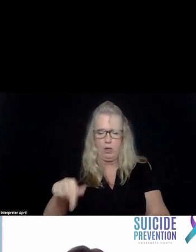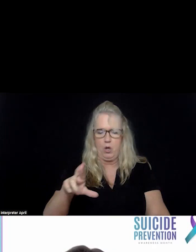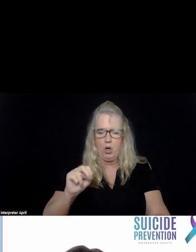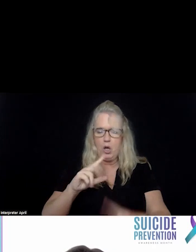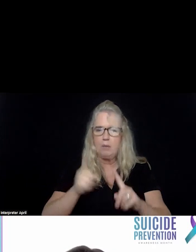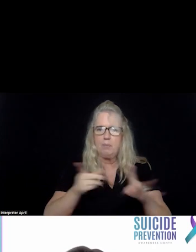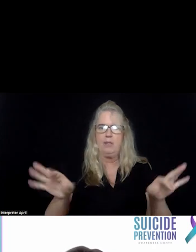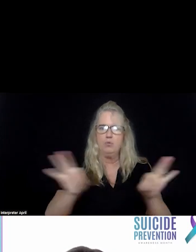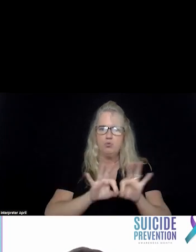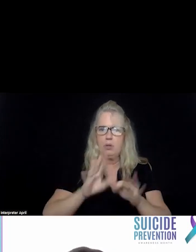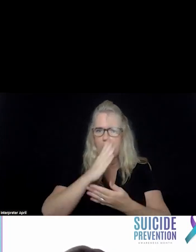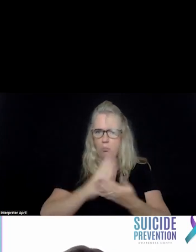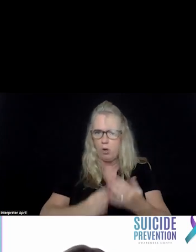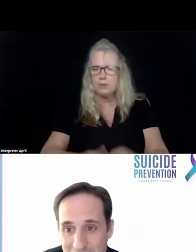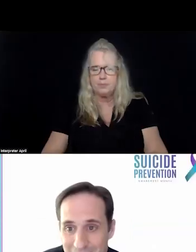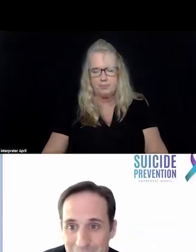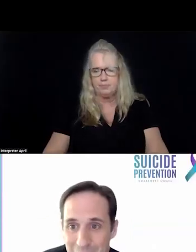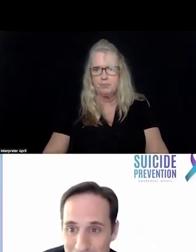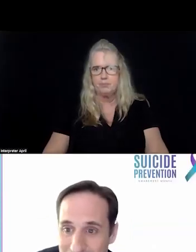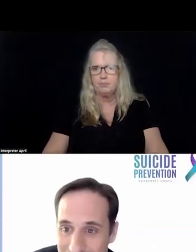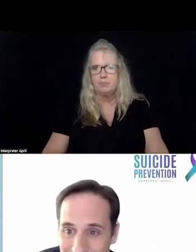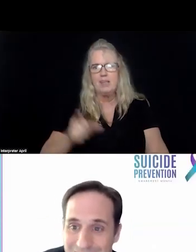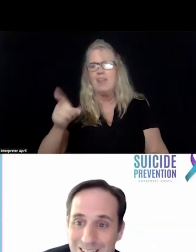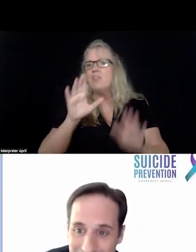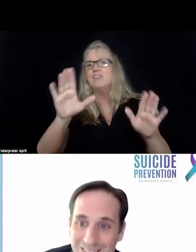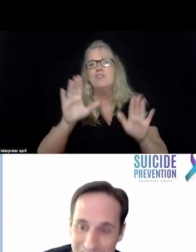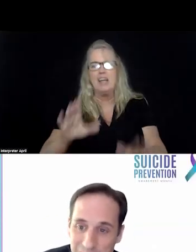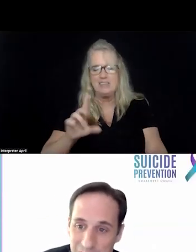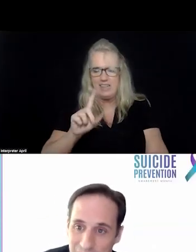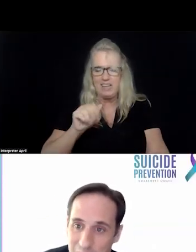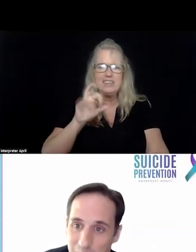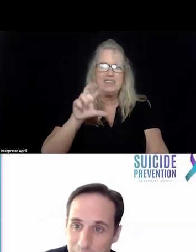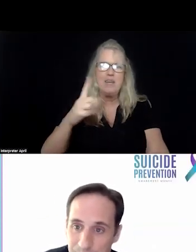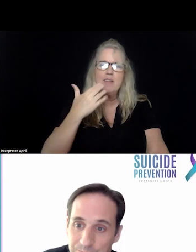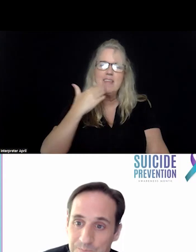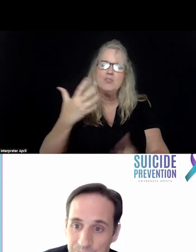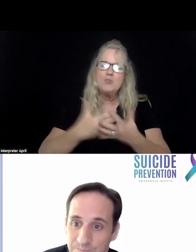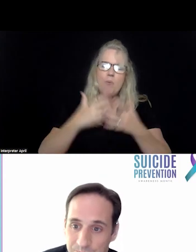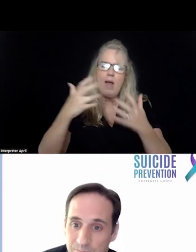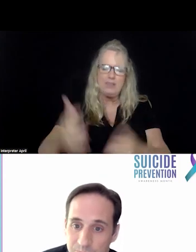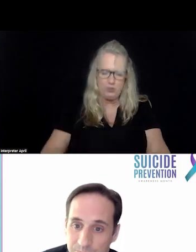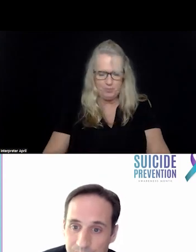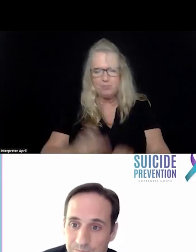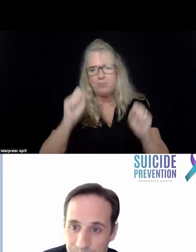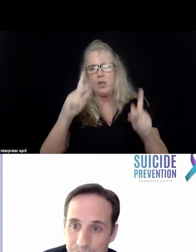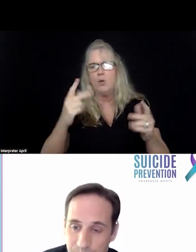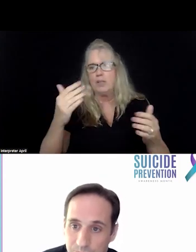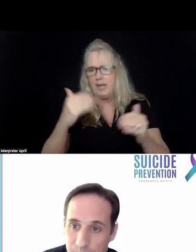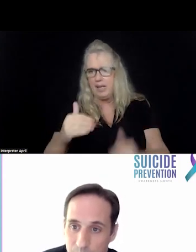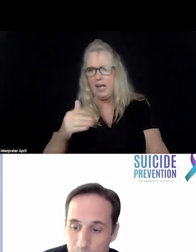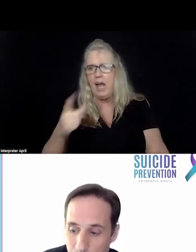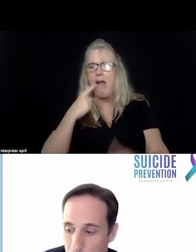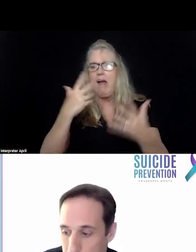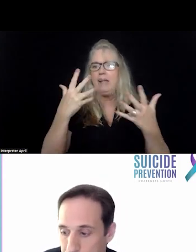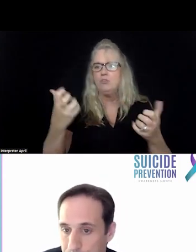part of that crisis system. So that's fantastic, David. Thank you so much. Thank you. And then I just want to point